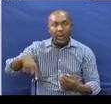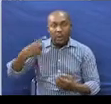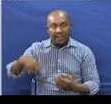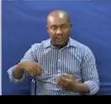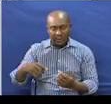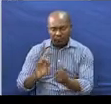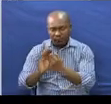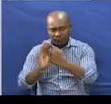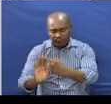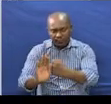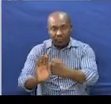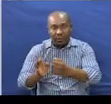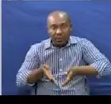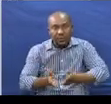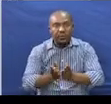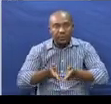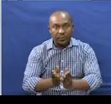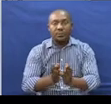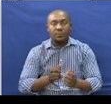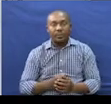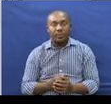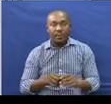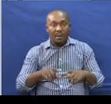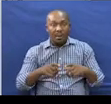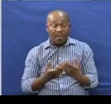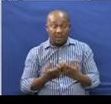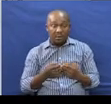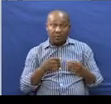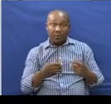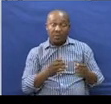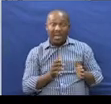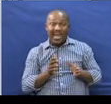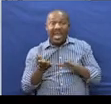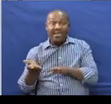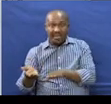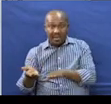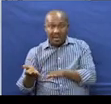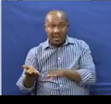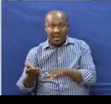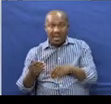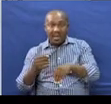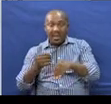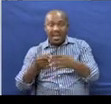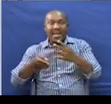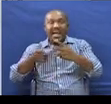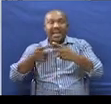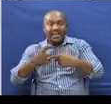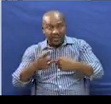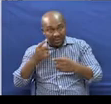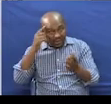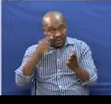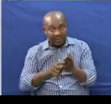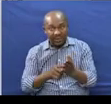in populations. But for the case of death rate, again, this is number of